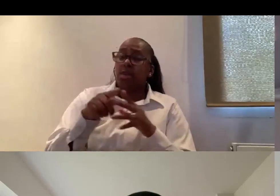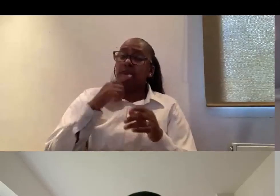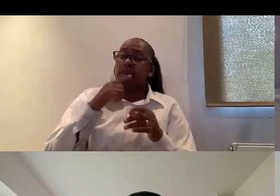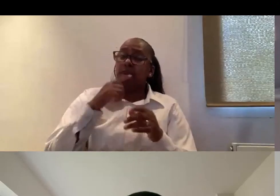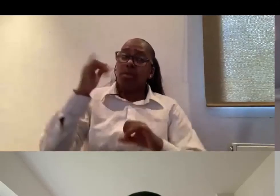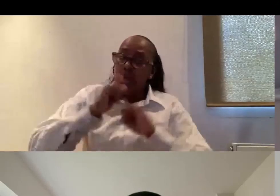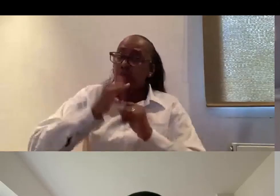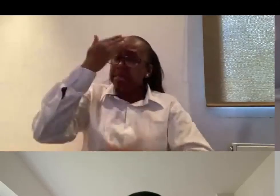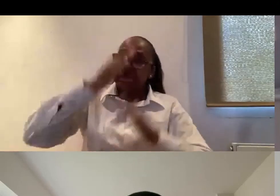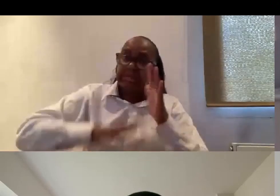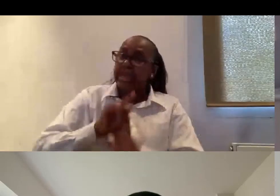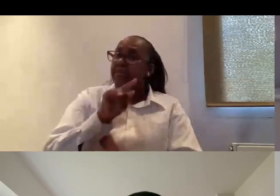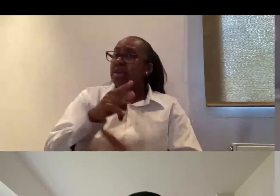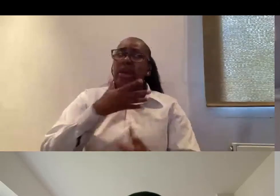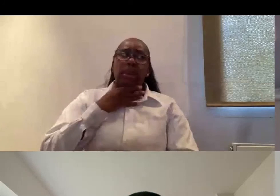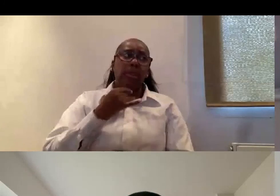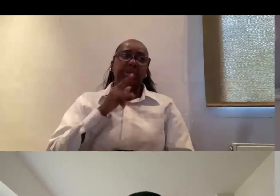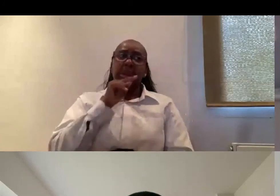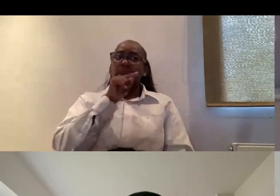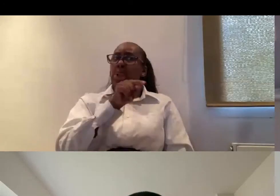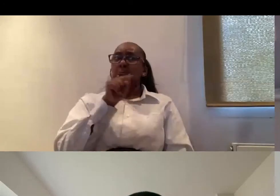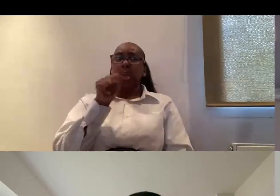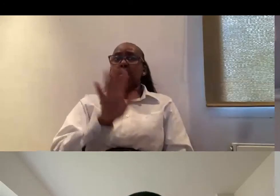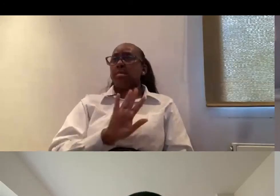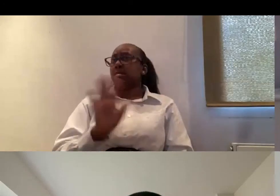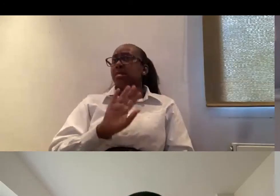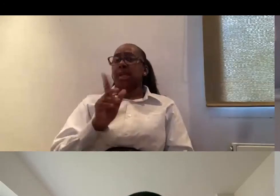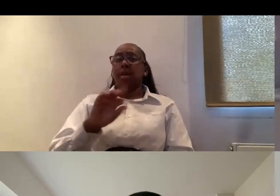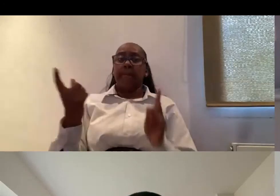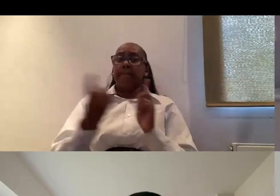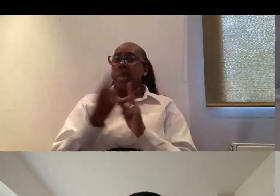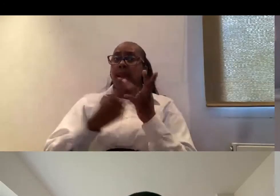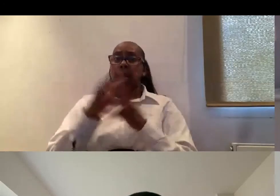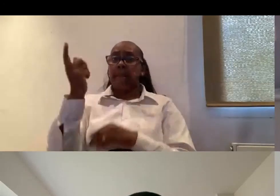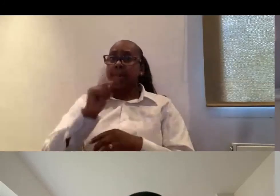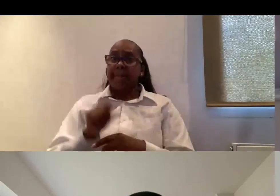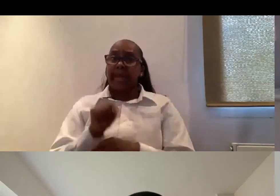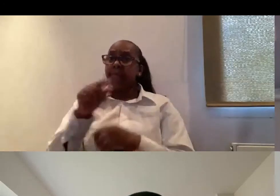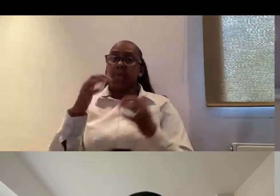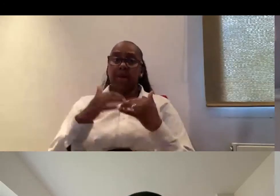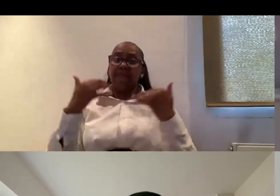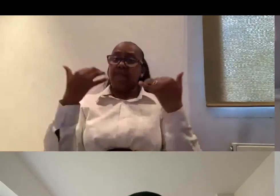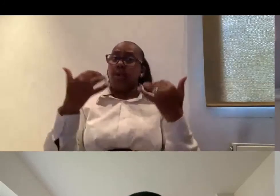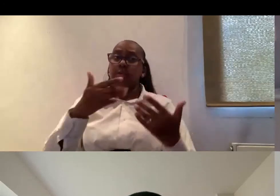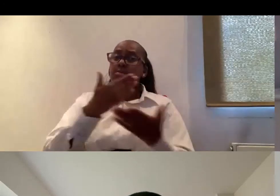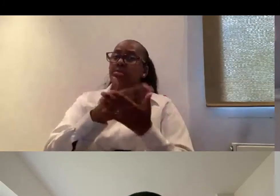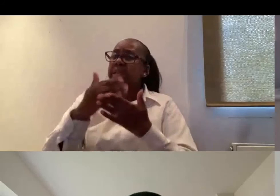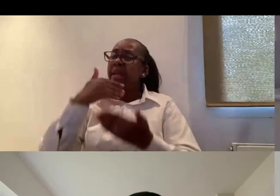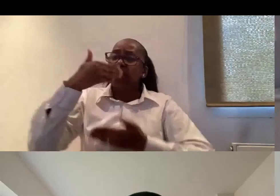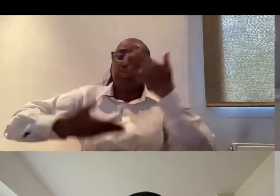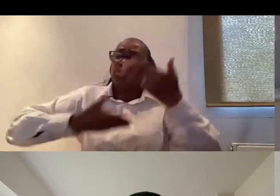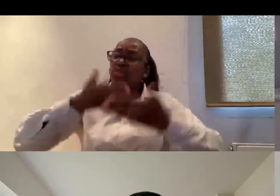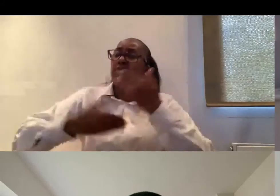experience. You wouldn't wish it upon anybody, and we've met some other patients in forums who've recounted their stories,